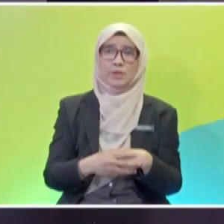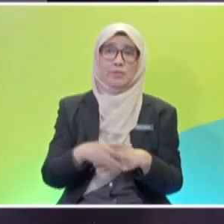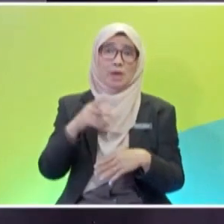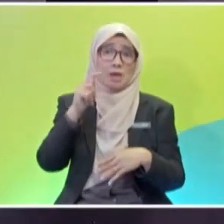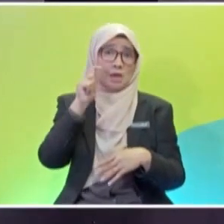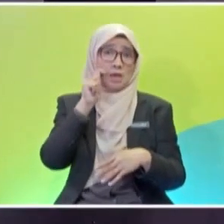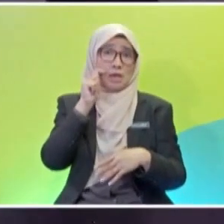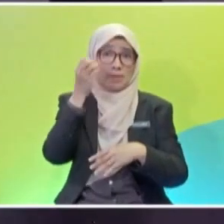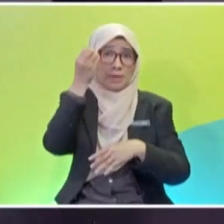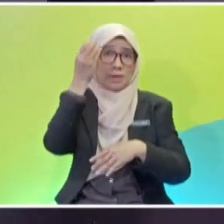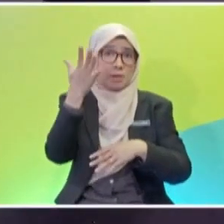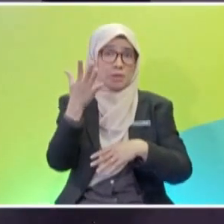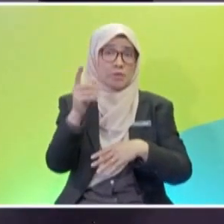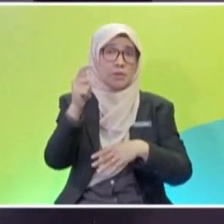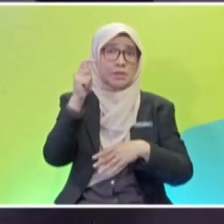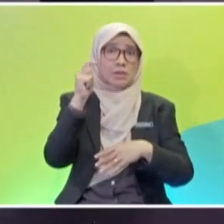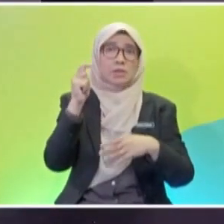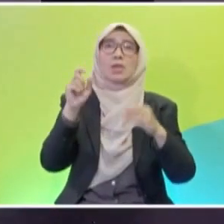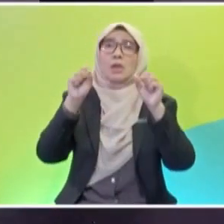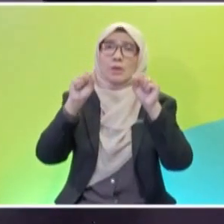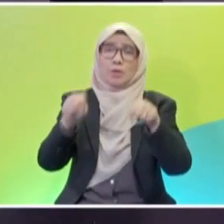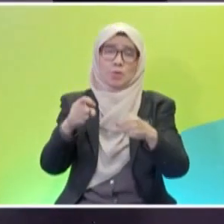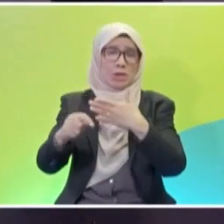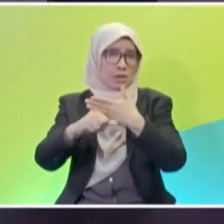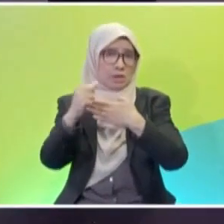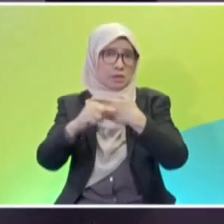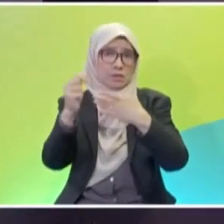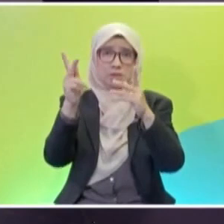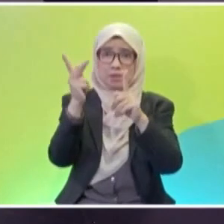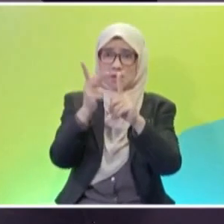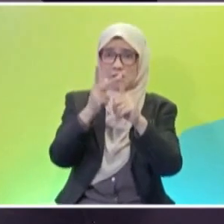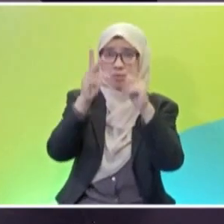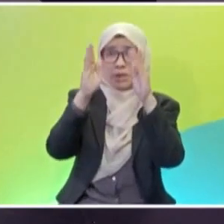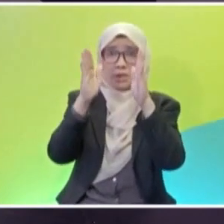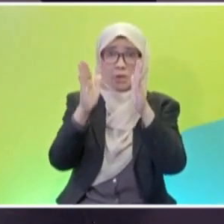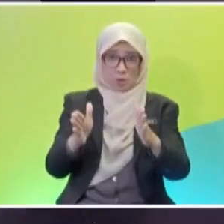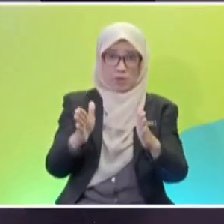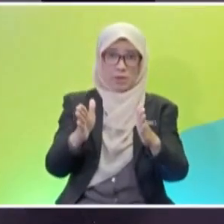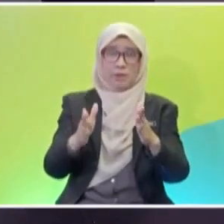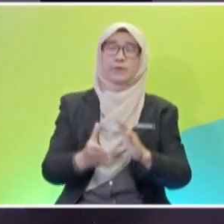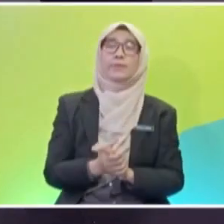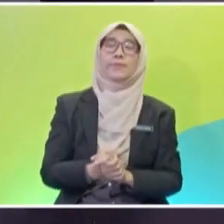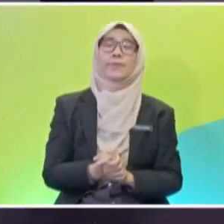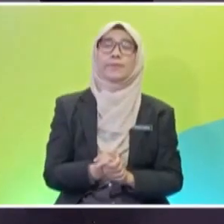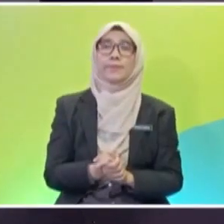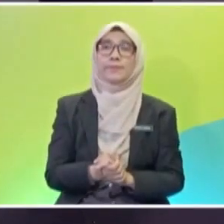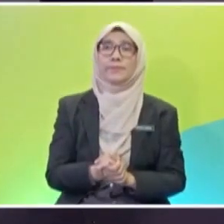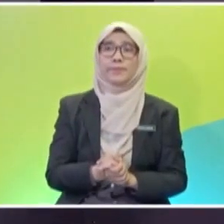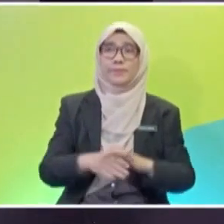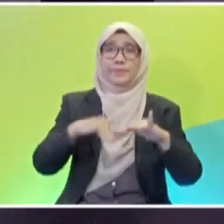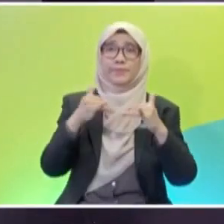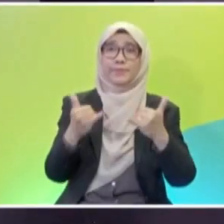changes is okay, but if it's too much. Yes, it could be dangerous. Right. Yes. Last but not least,